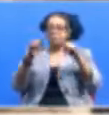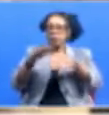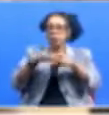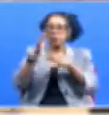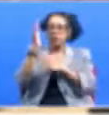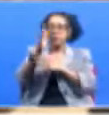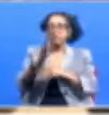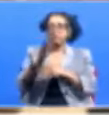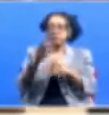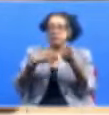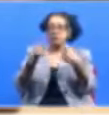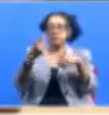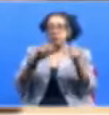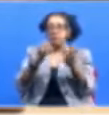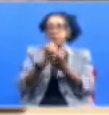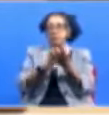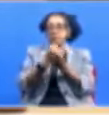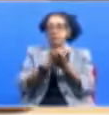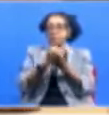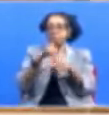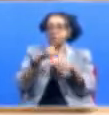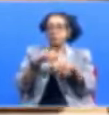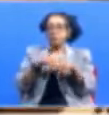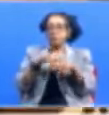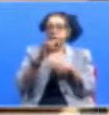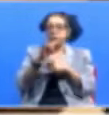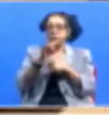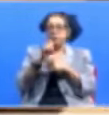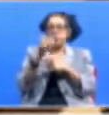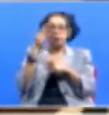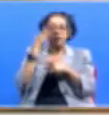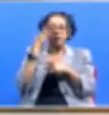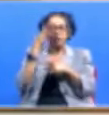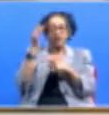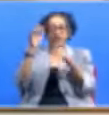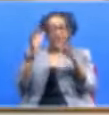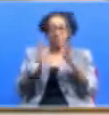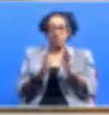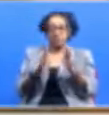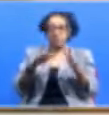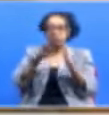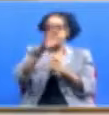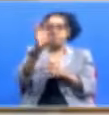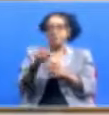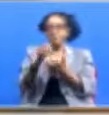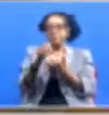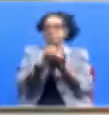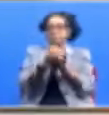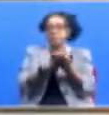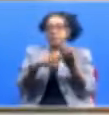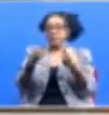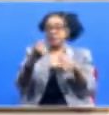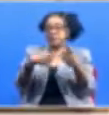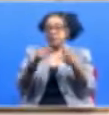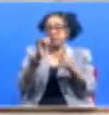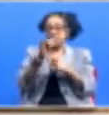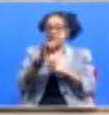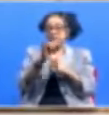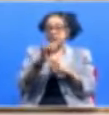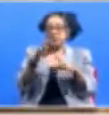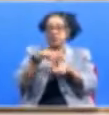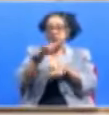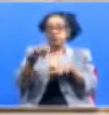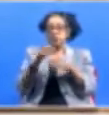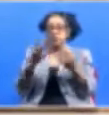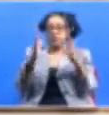coffee to the South Korean farm, much to the joy of farmers. The African Coffee Trade Fair is an international event that makes